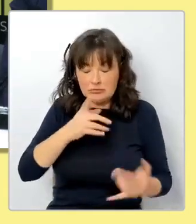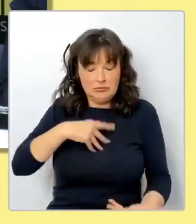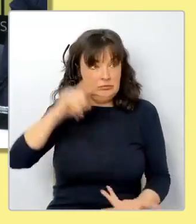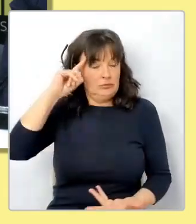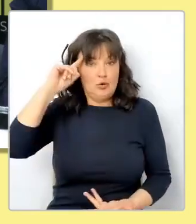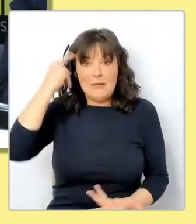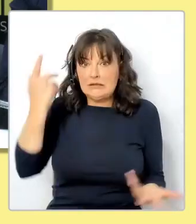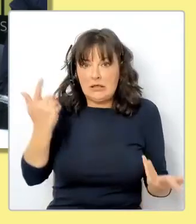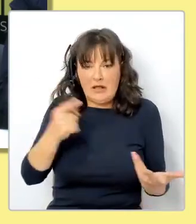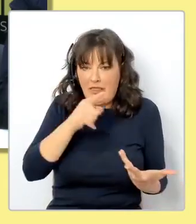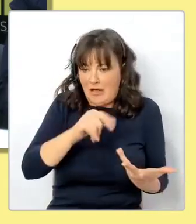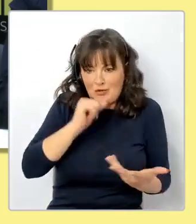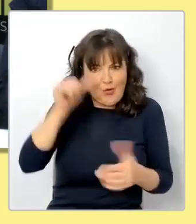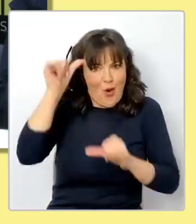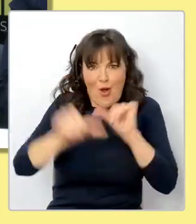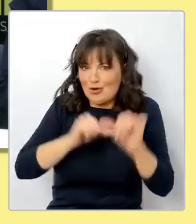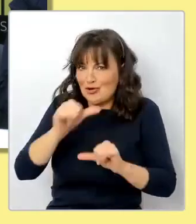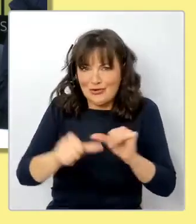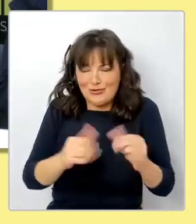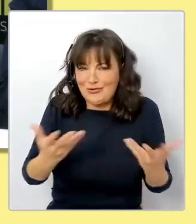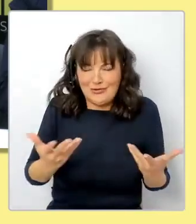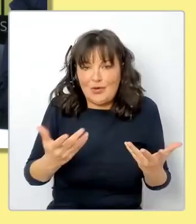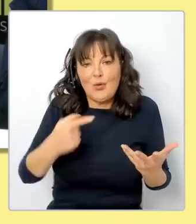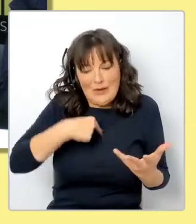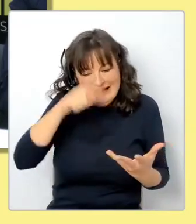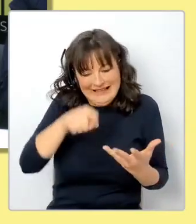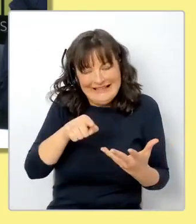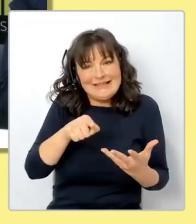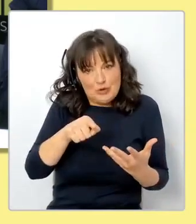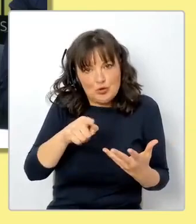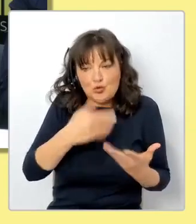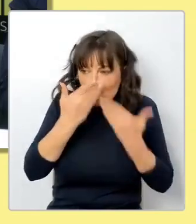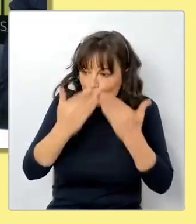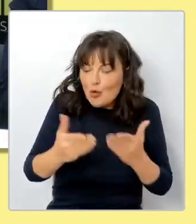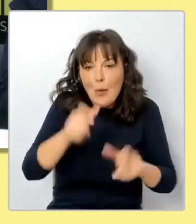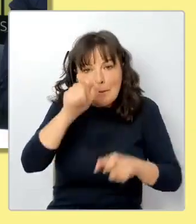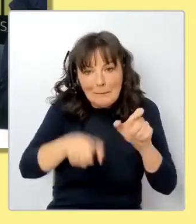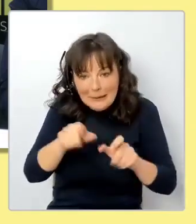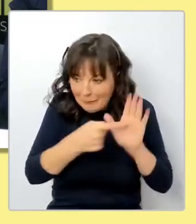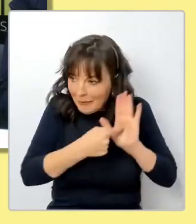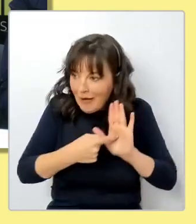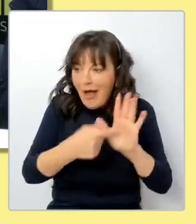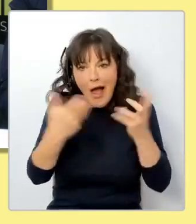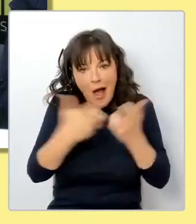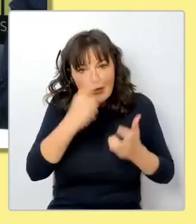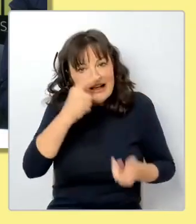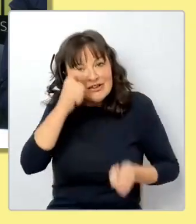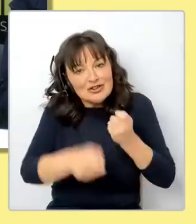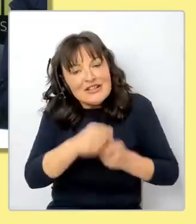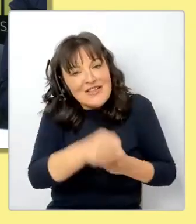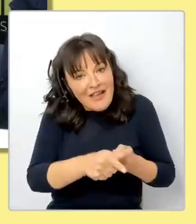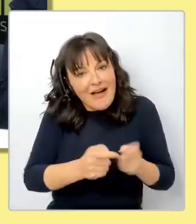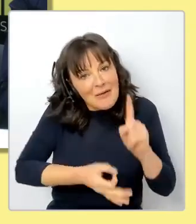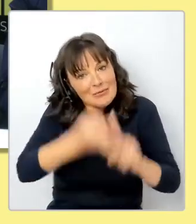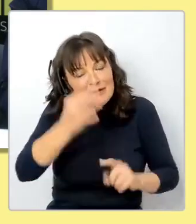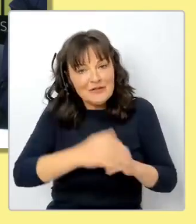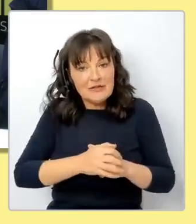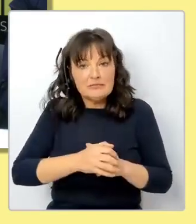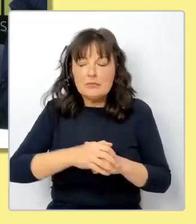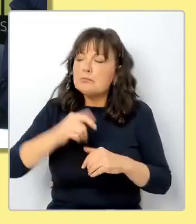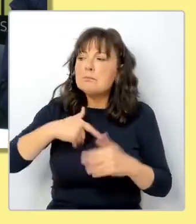illogic, irrational position is what we need to spell out to people. And we've talked a lot about poverty today, and I'm glad we've talked a lot about poverty, because